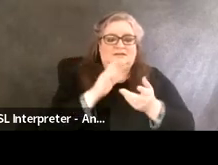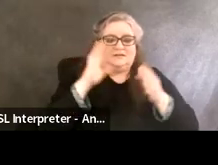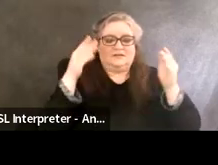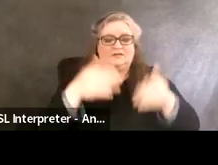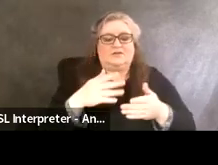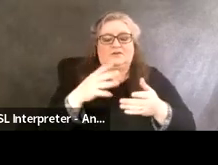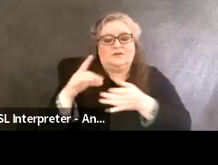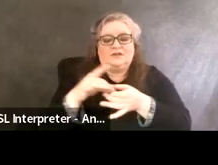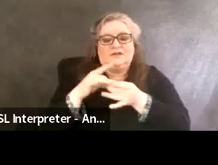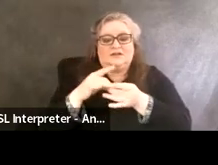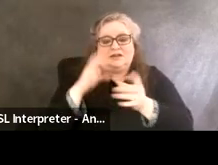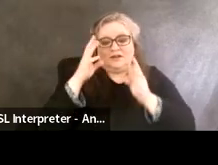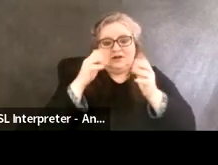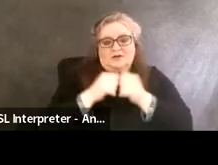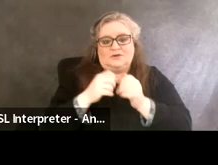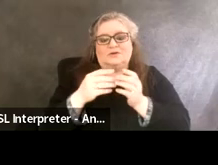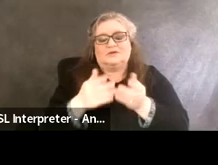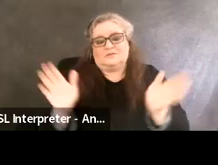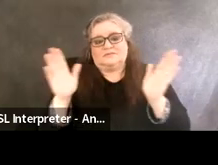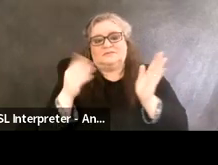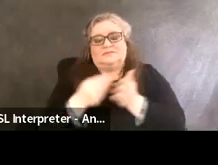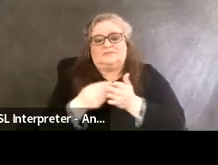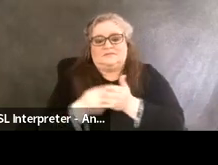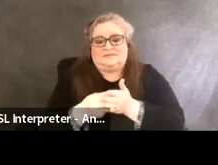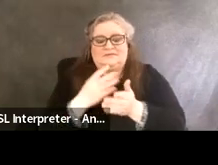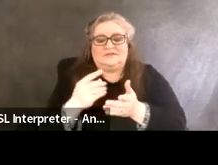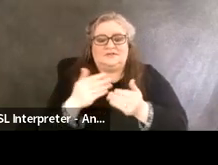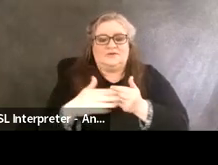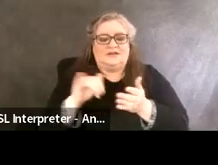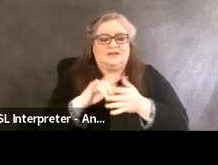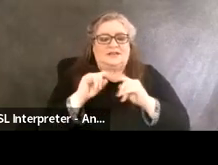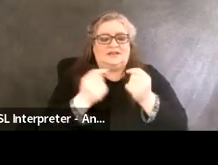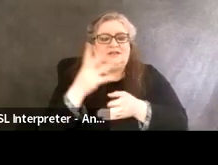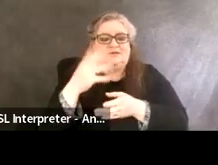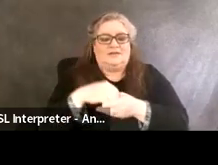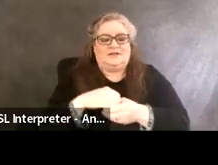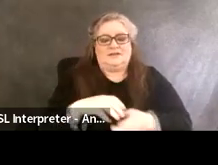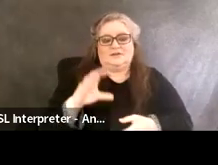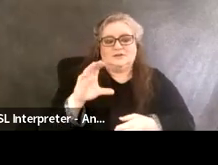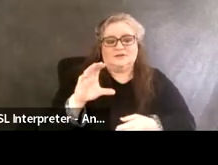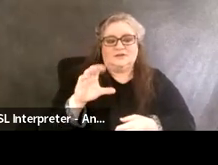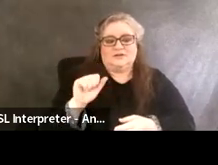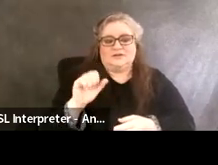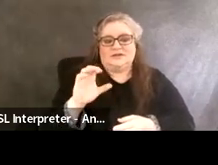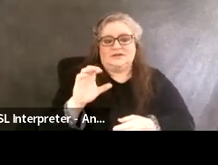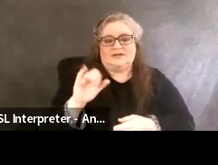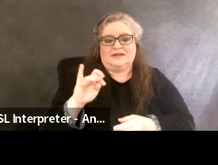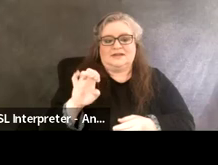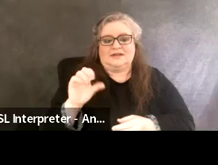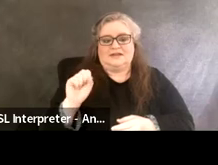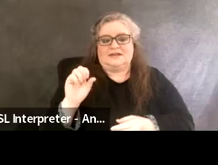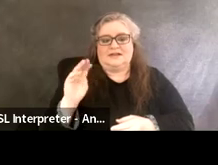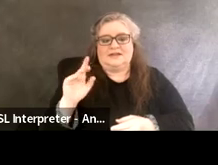connecting creatives with public funding. So the rest of that team includes Casey Smith, our director of programs and